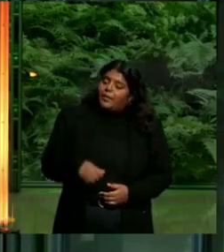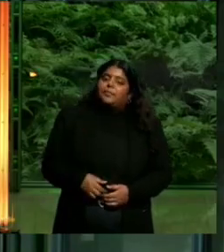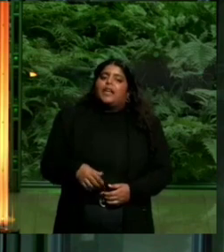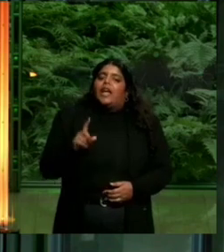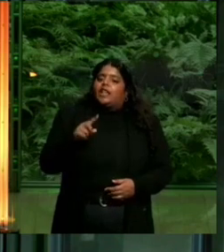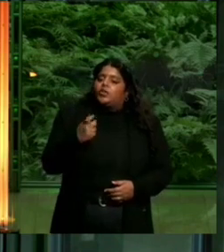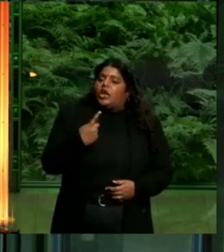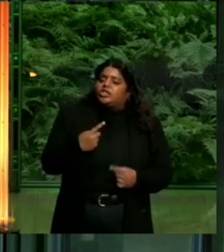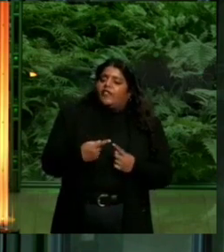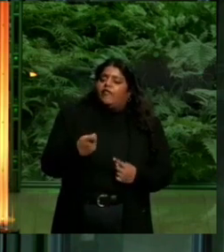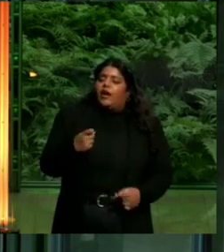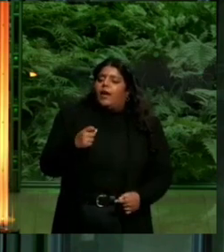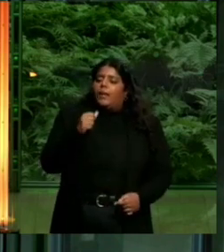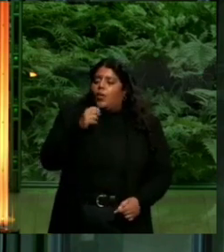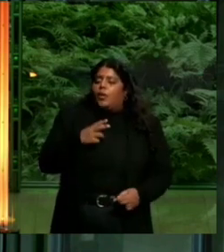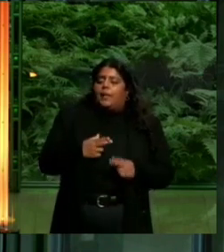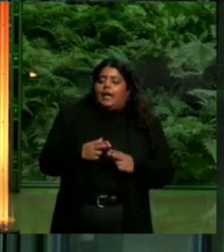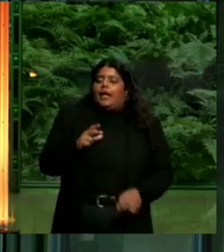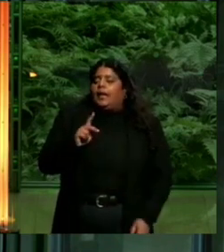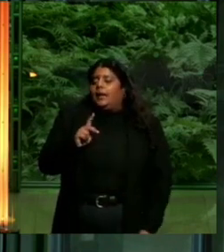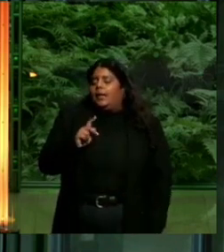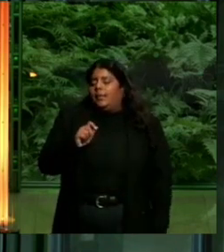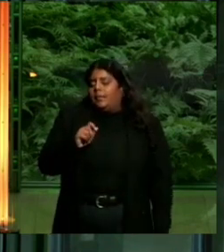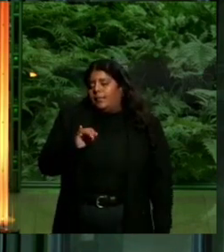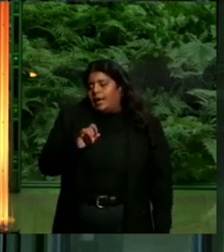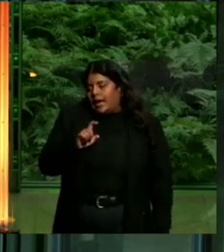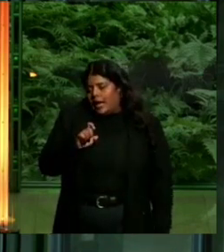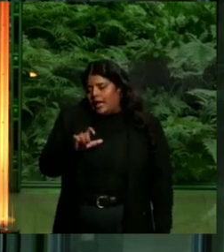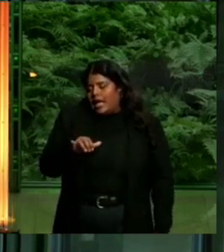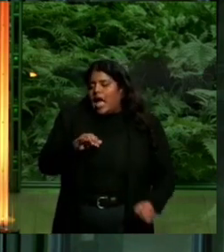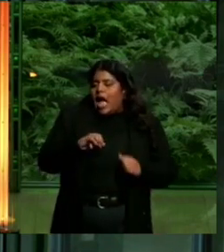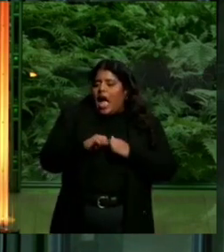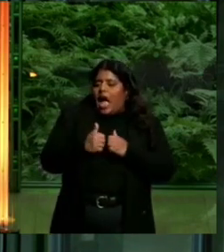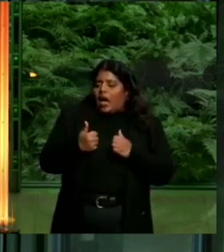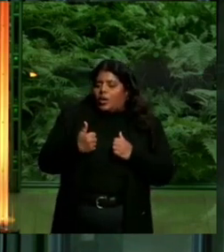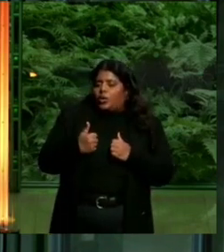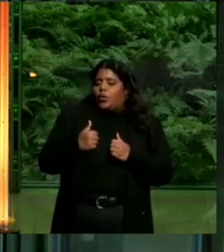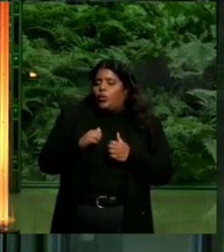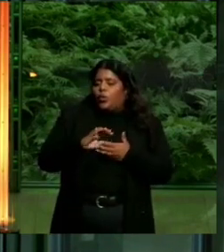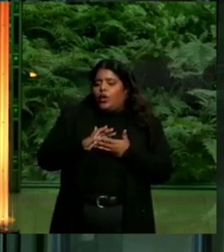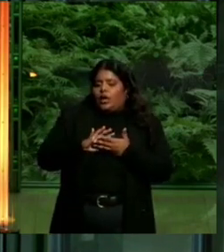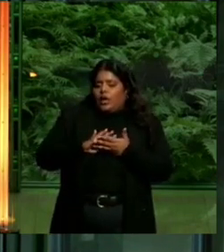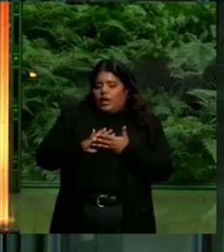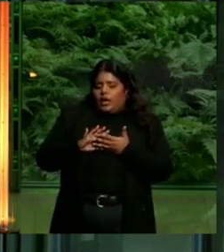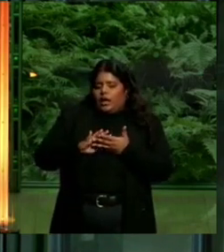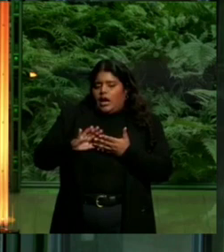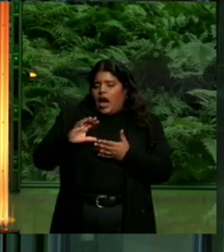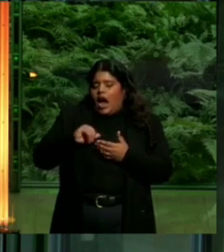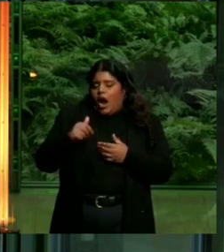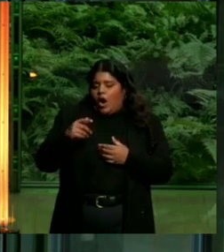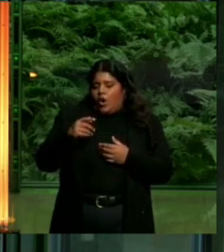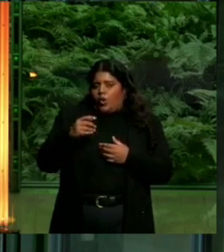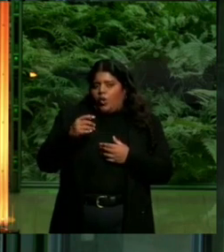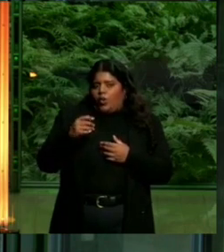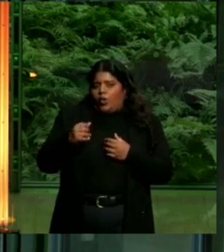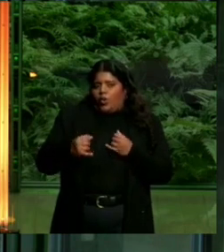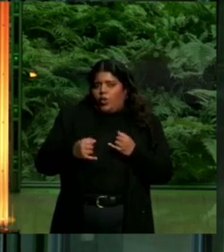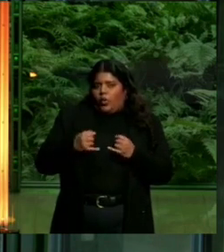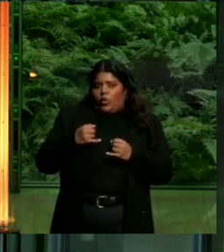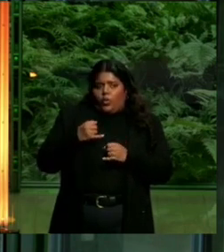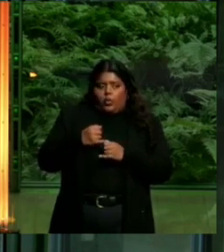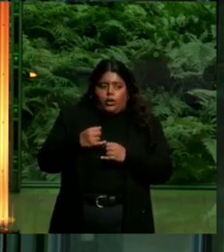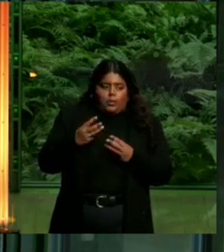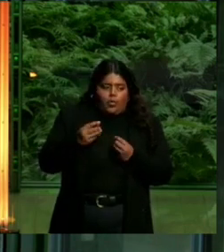This question is from Kaylee. How do we future-proof our intellectual property so that our ideas aren't technically in the public domain or